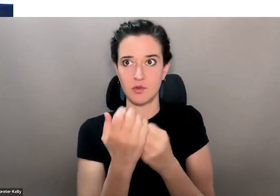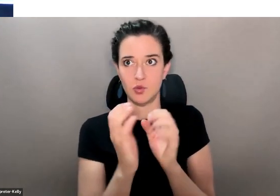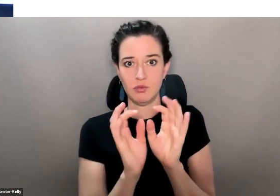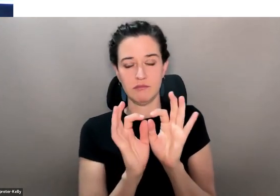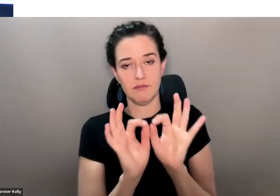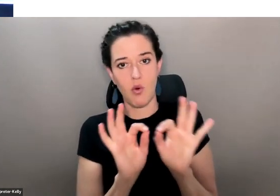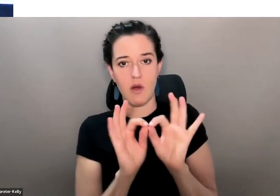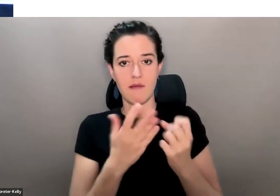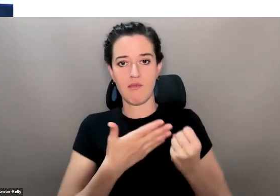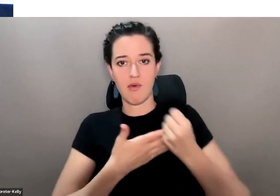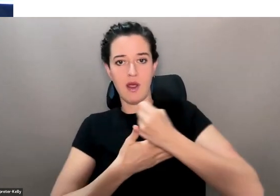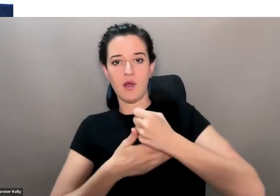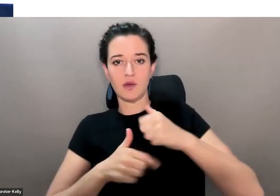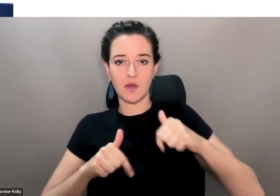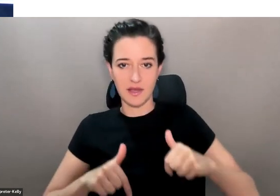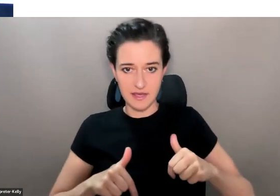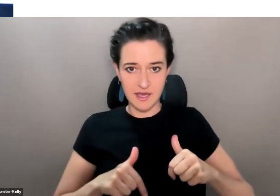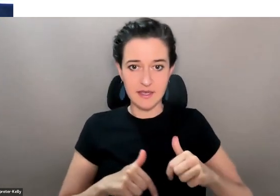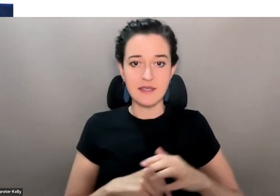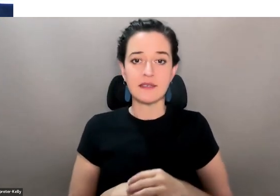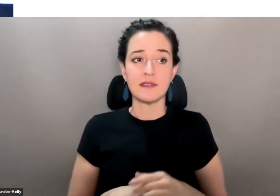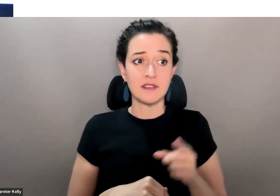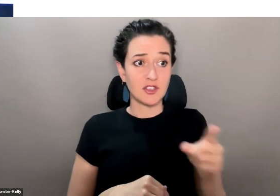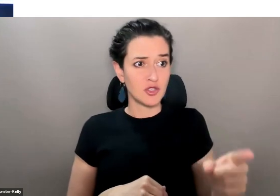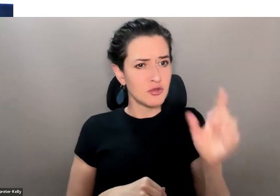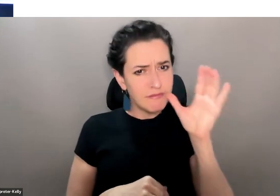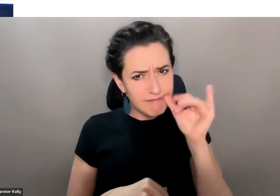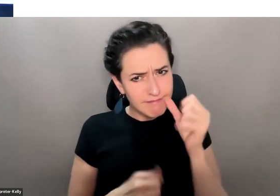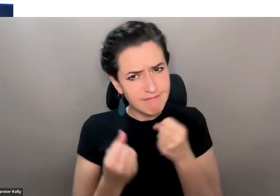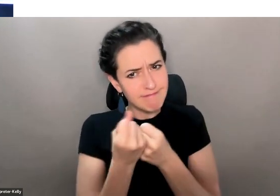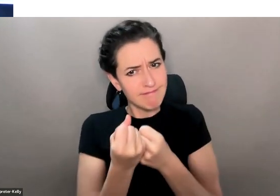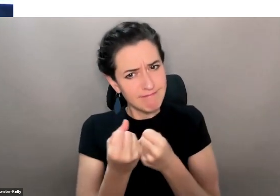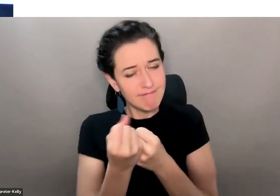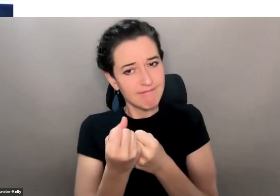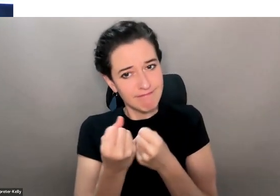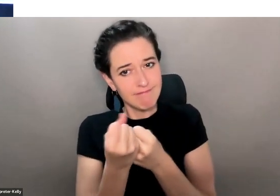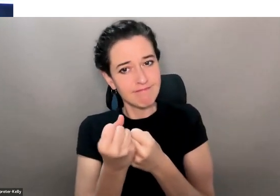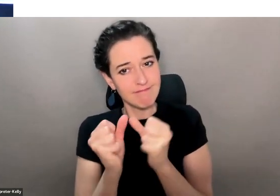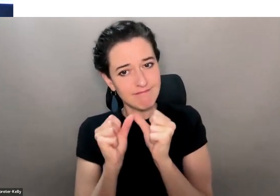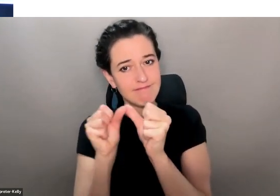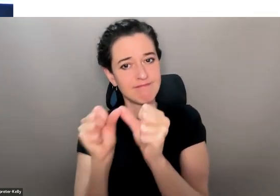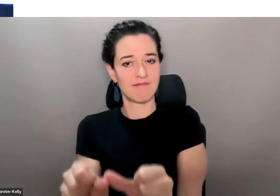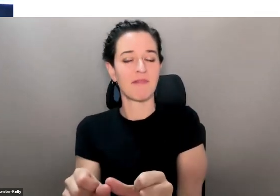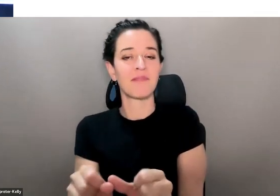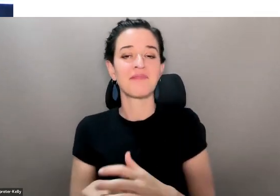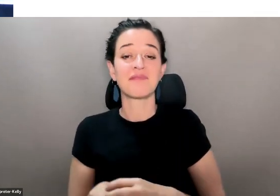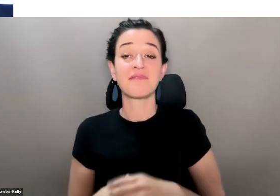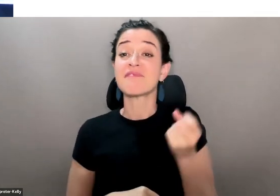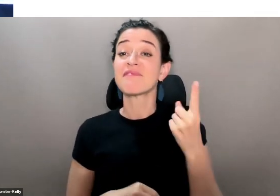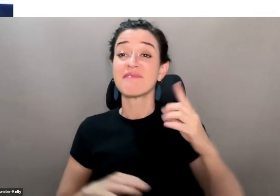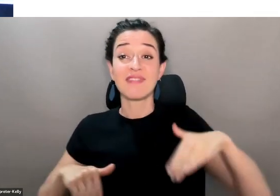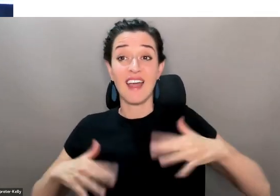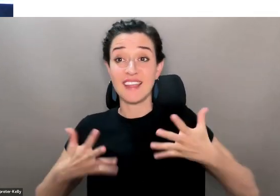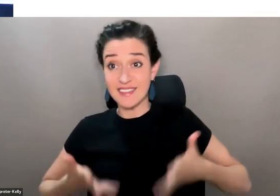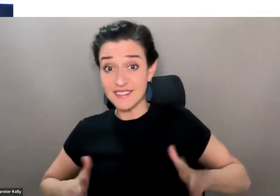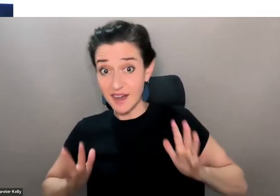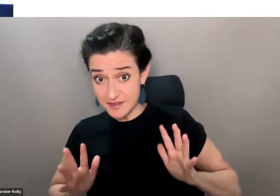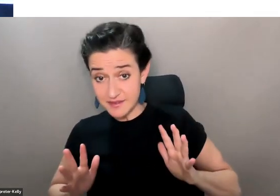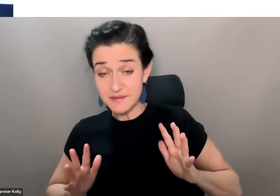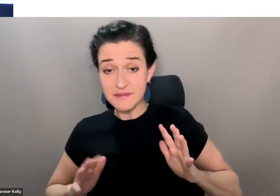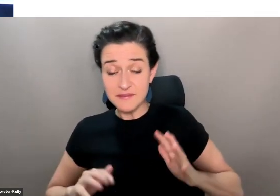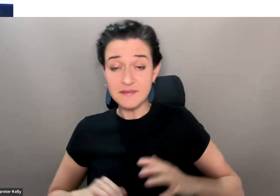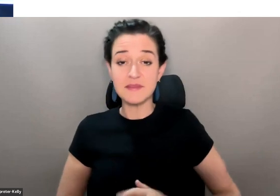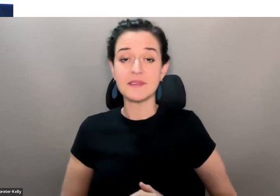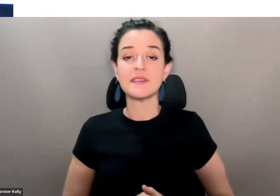update these rules. You were relentless and you held our feet to the fire. And we're not done yet, and so you're not done yet either. But